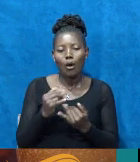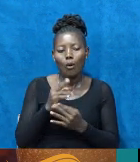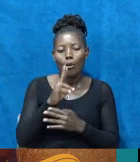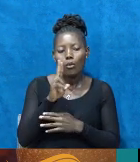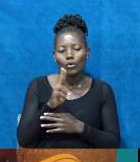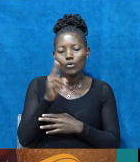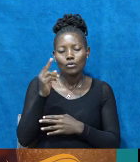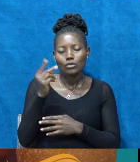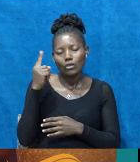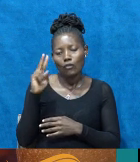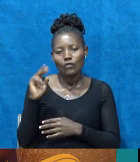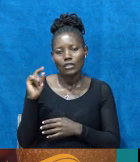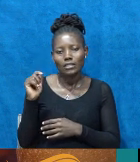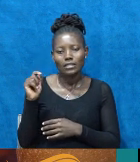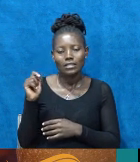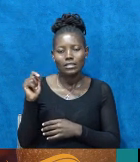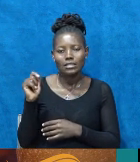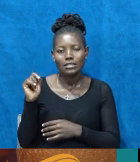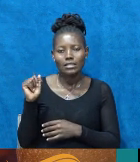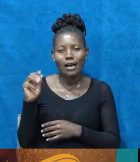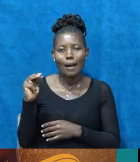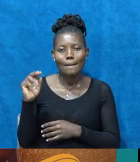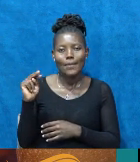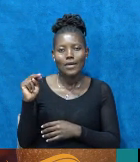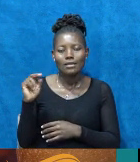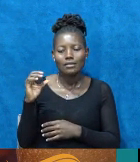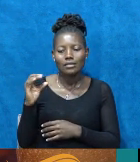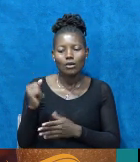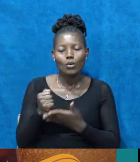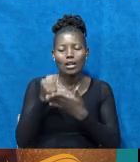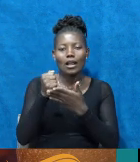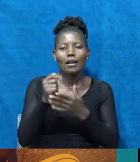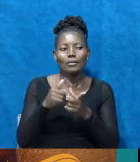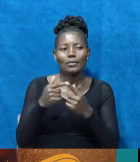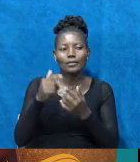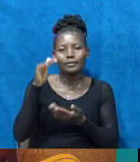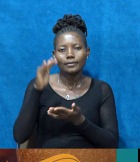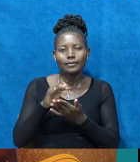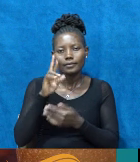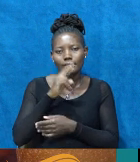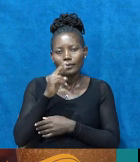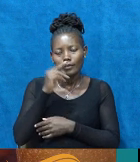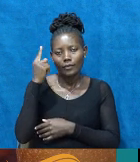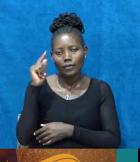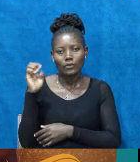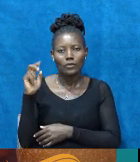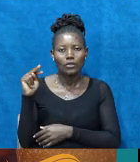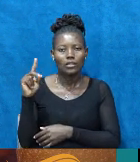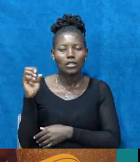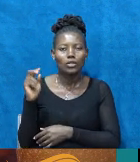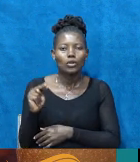ligament. So adequate vitamin C intake from the diet then will be able to increase this, and thus